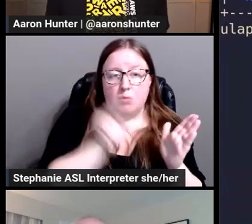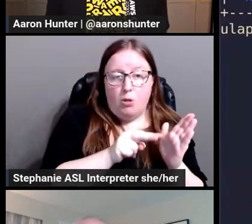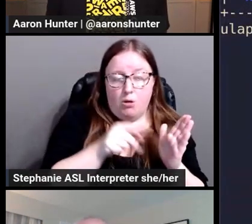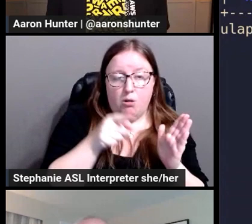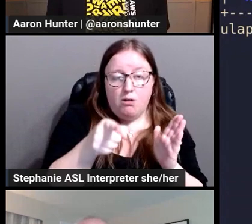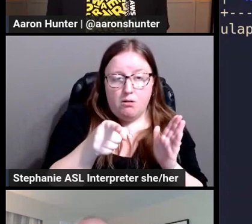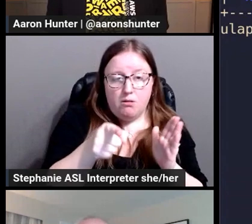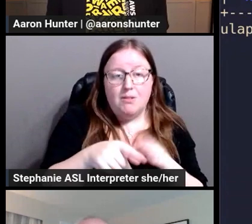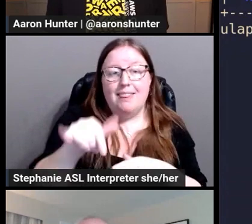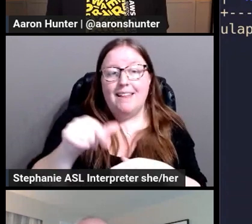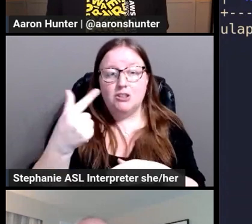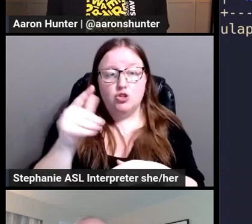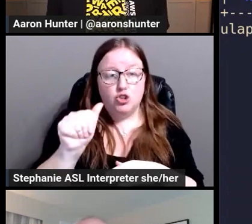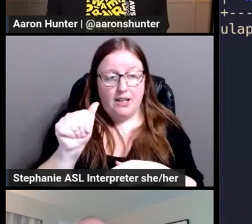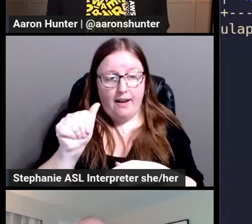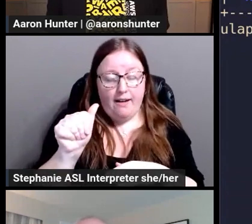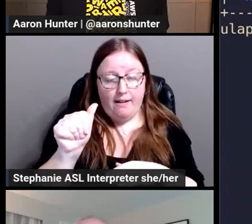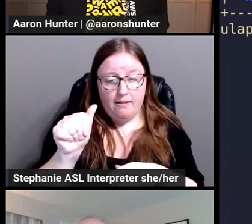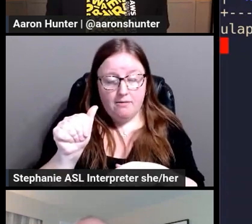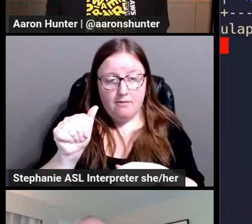the GA